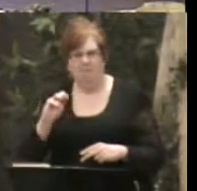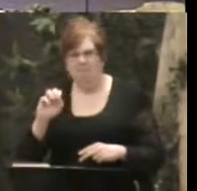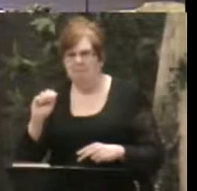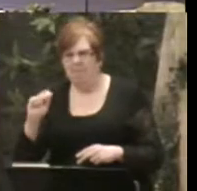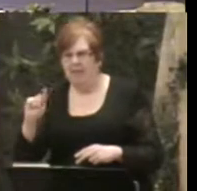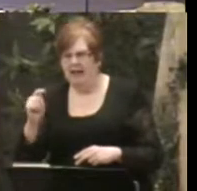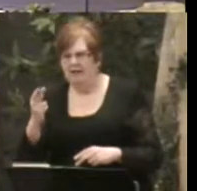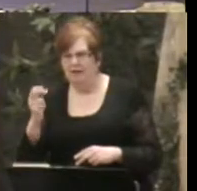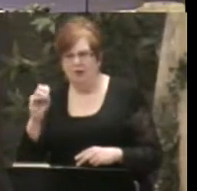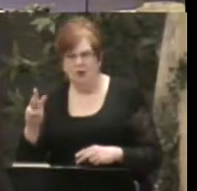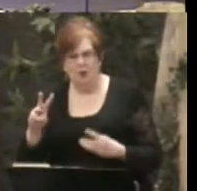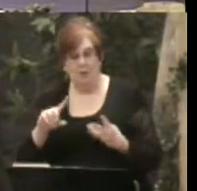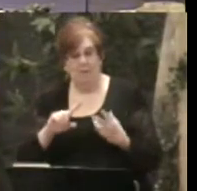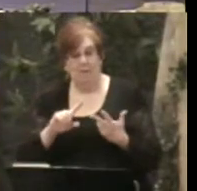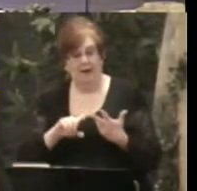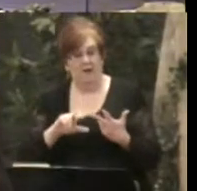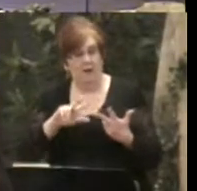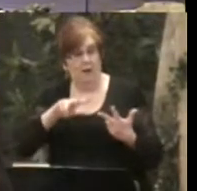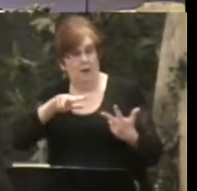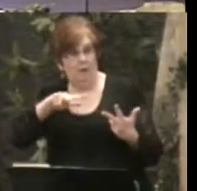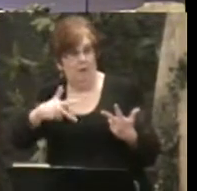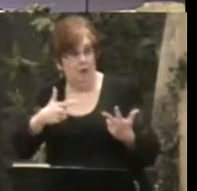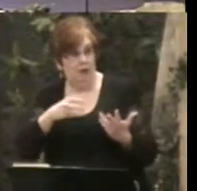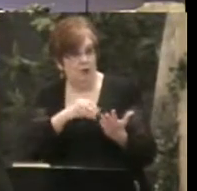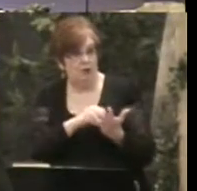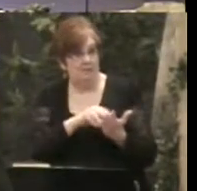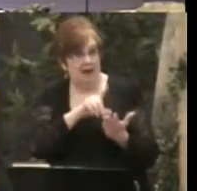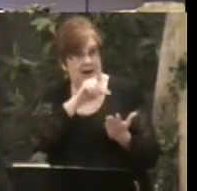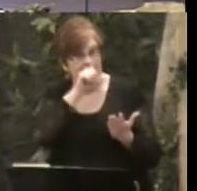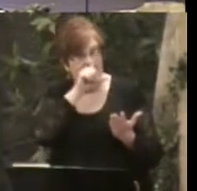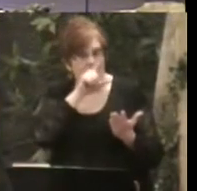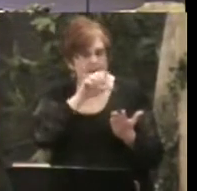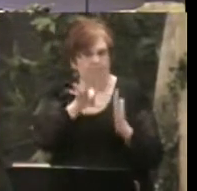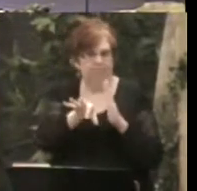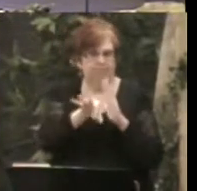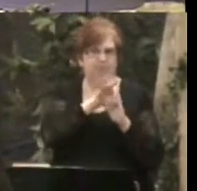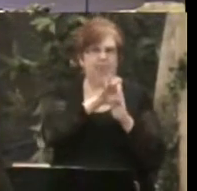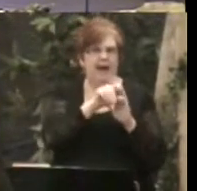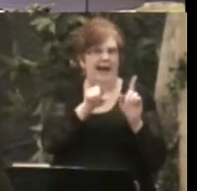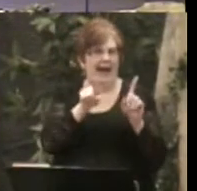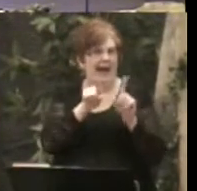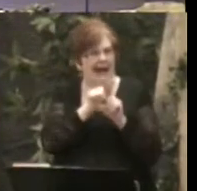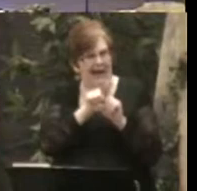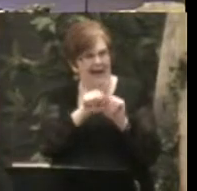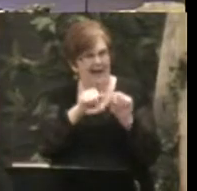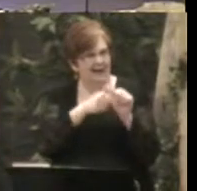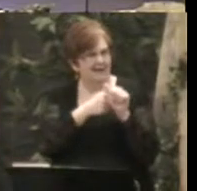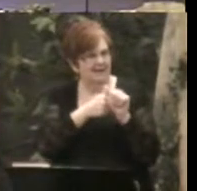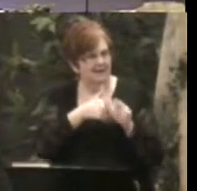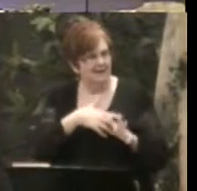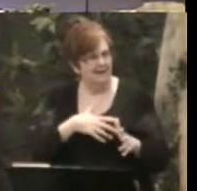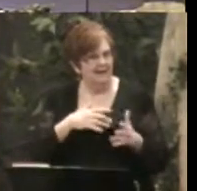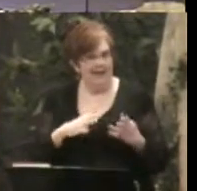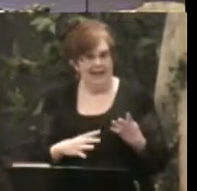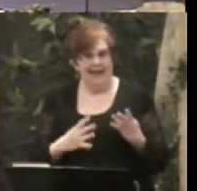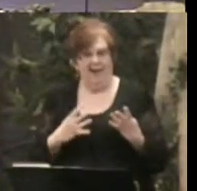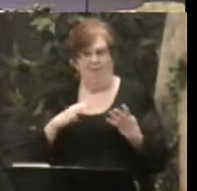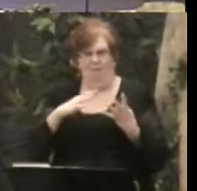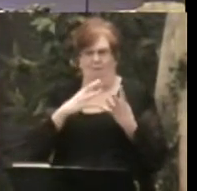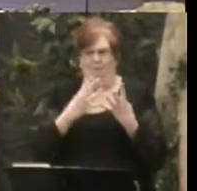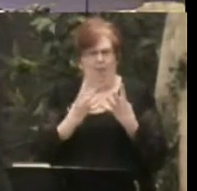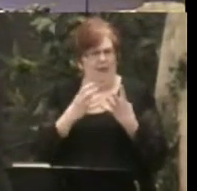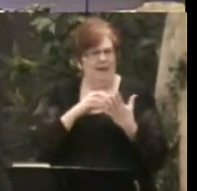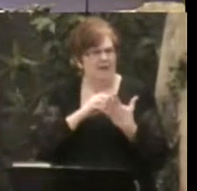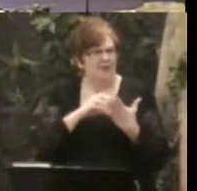that he actually appoints these as his apostles. Third chapter, we are now in the fourth chapter. Evidently, the